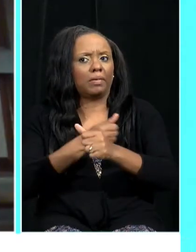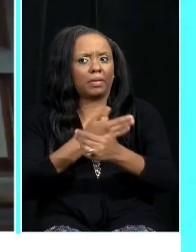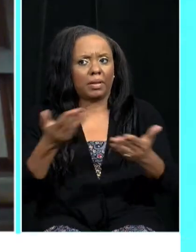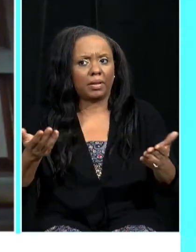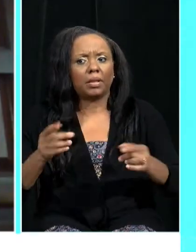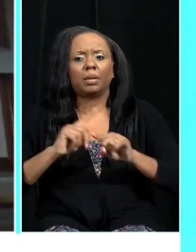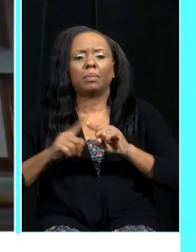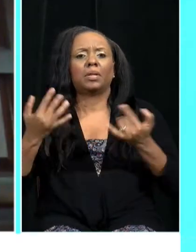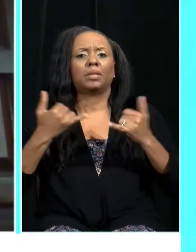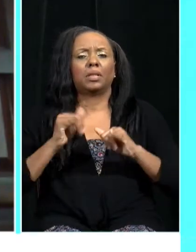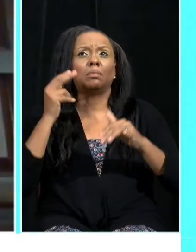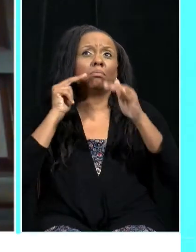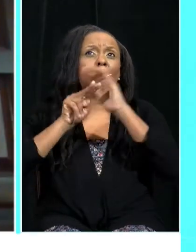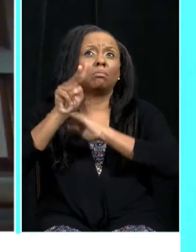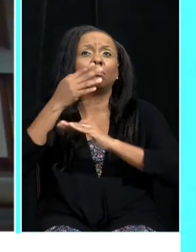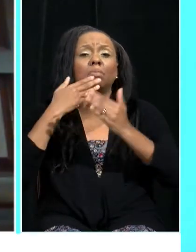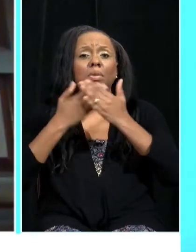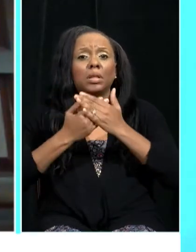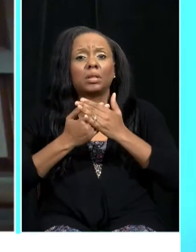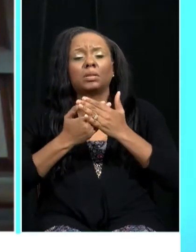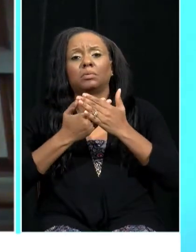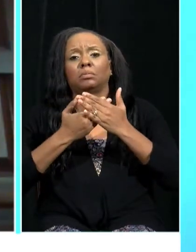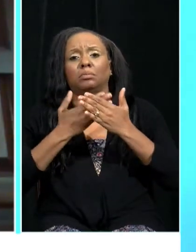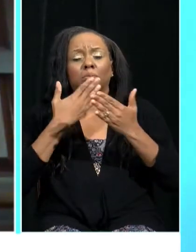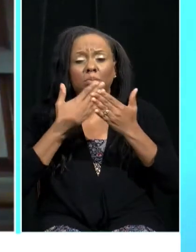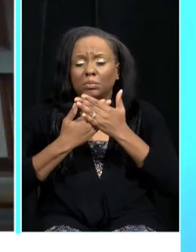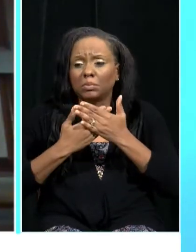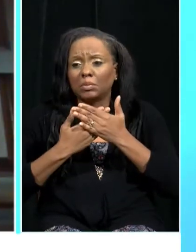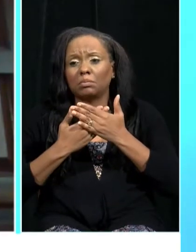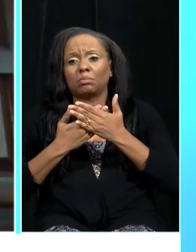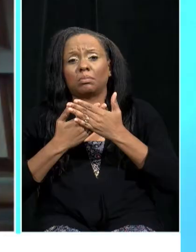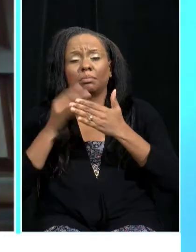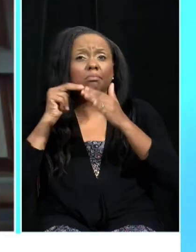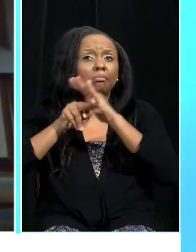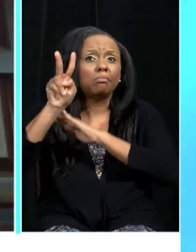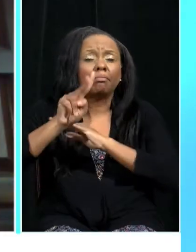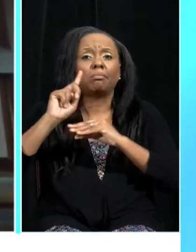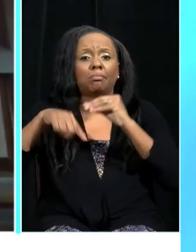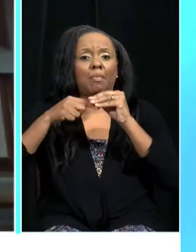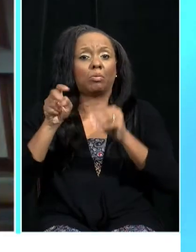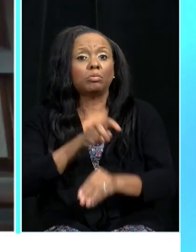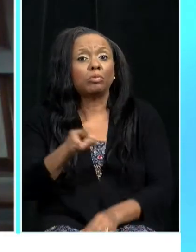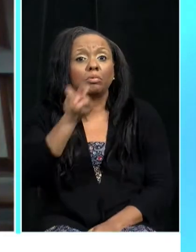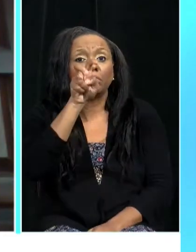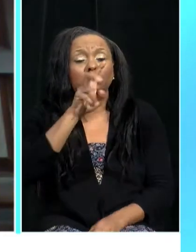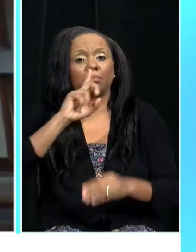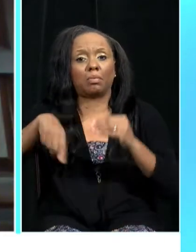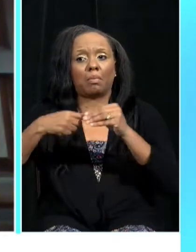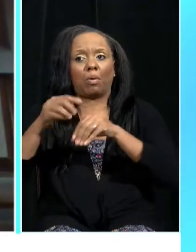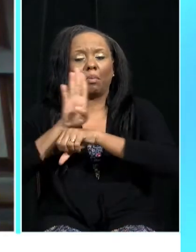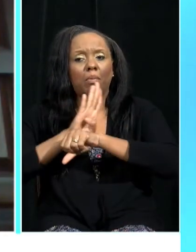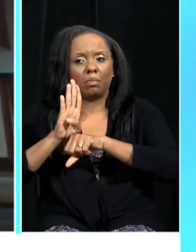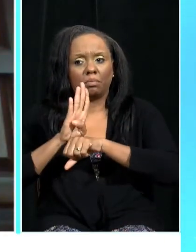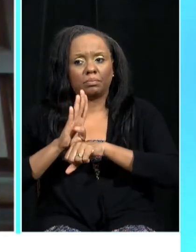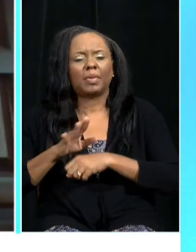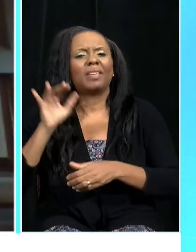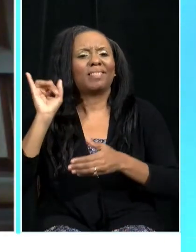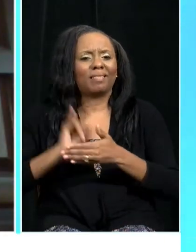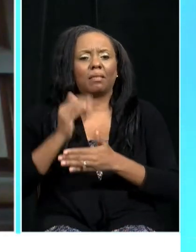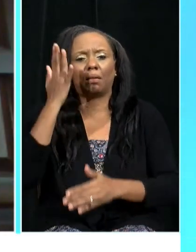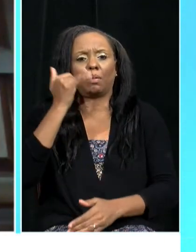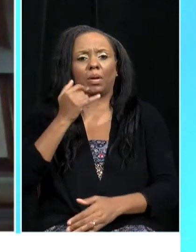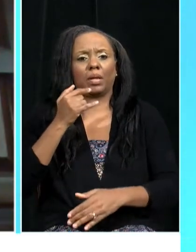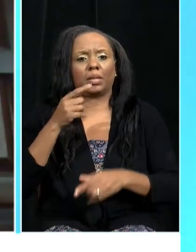and good confidence being expressed in relation to tourism and Barbados. And I think that is why the governor of the central bank's